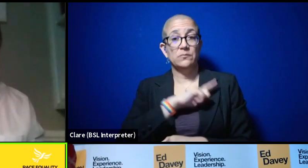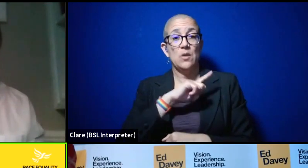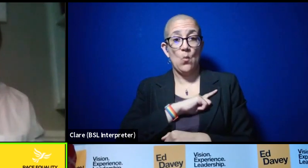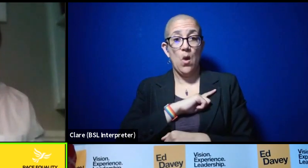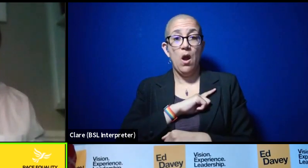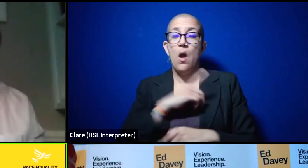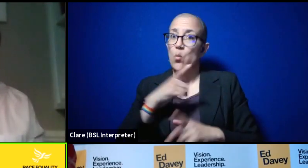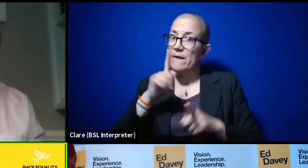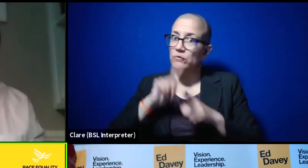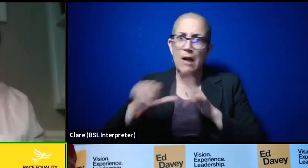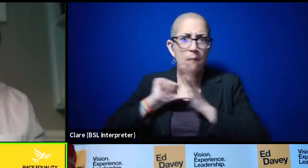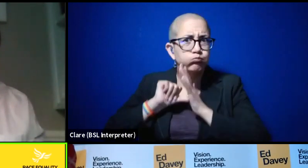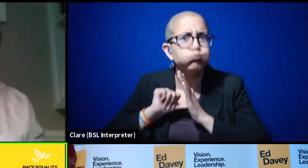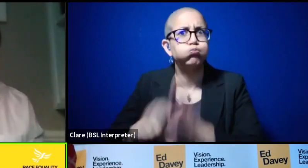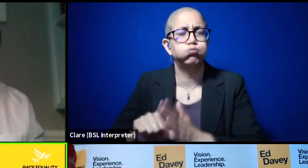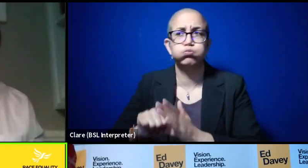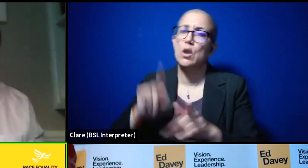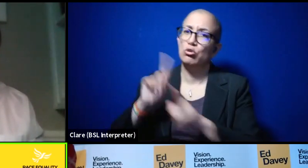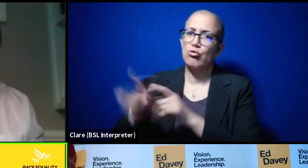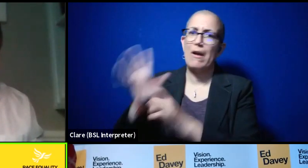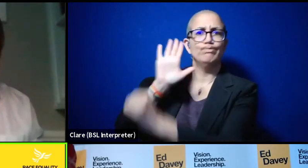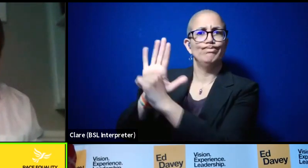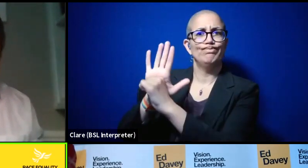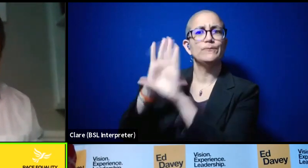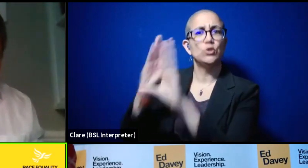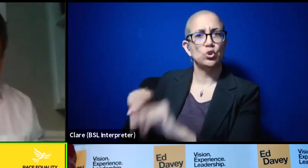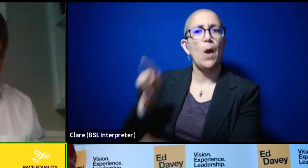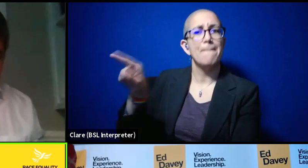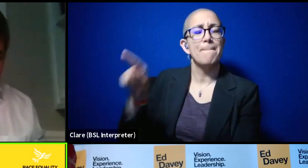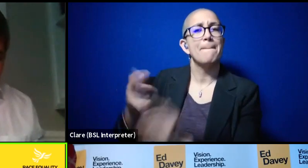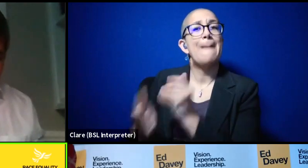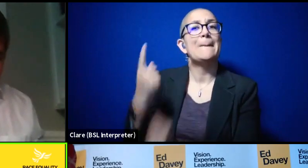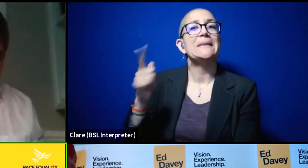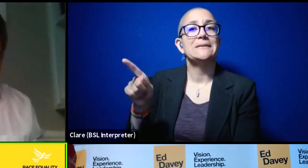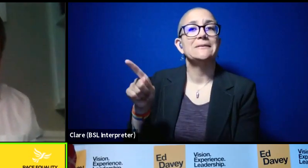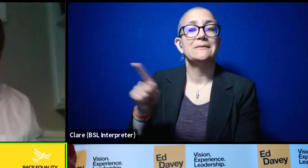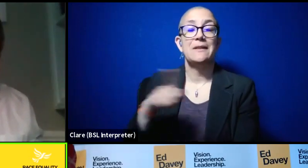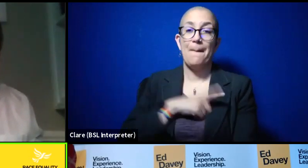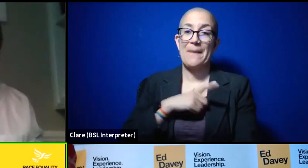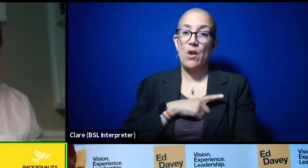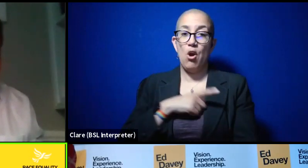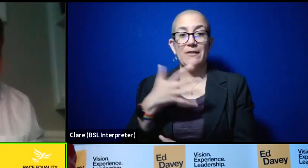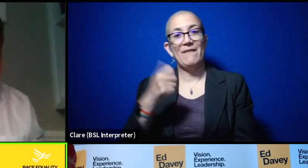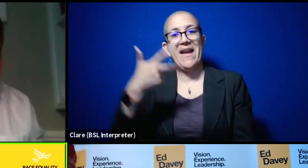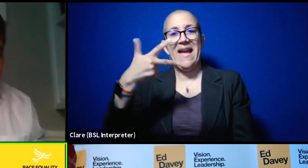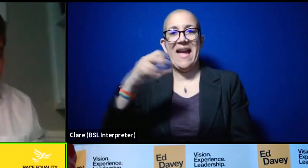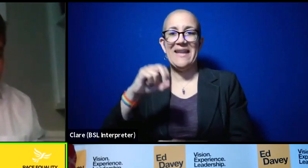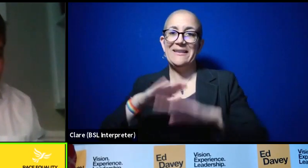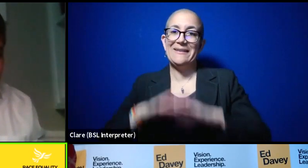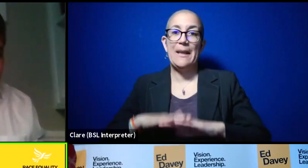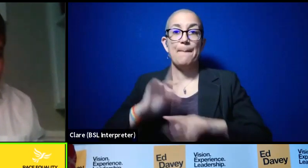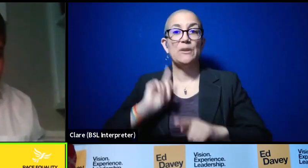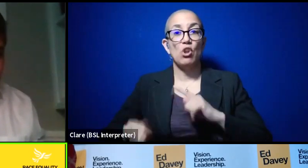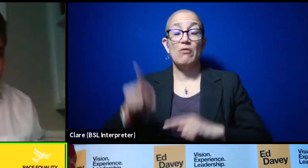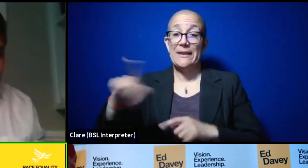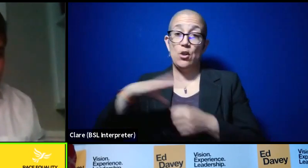vociferously tried to stop that from happening. But yet, you know, because they have an 80-seat majority, they are insistent that this is going to go